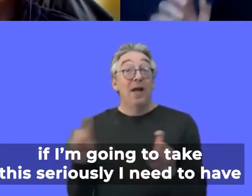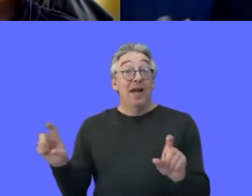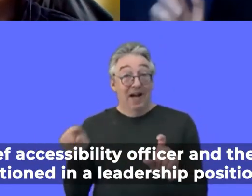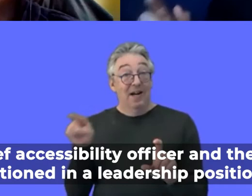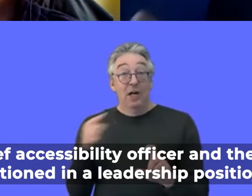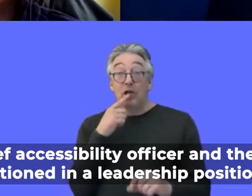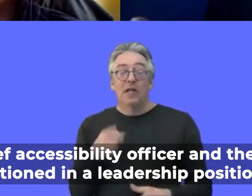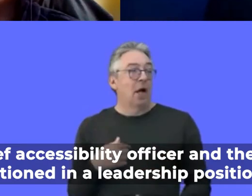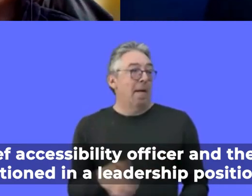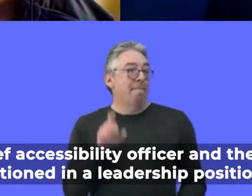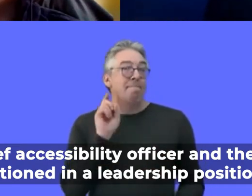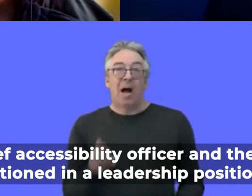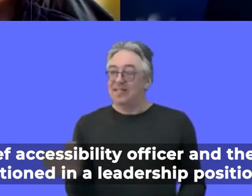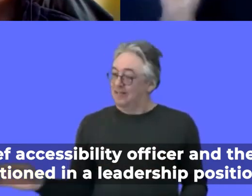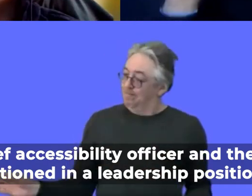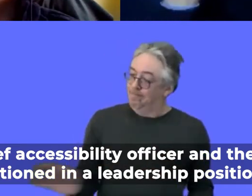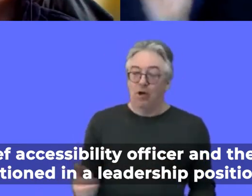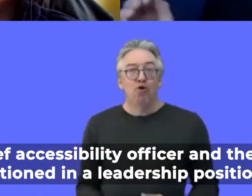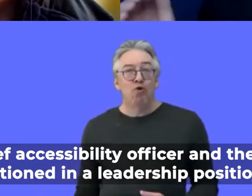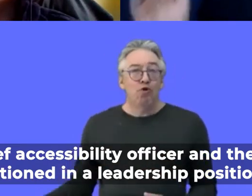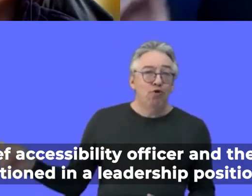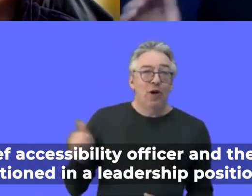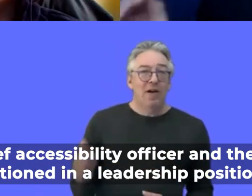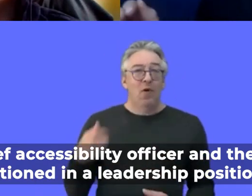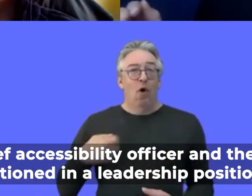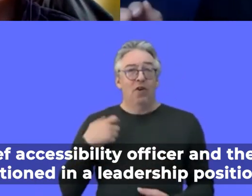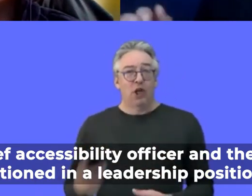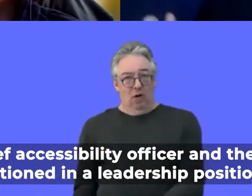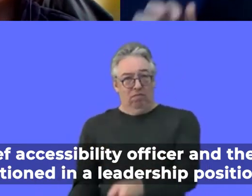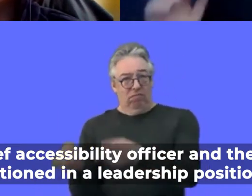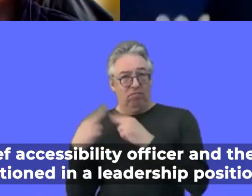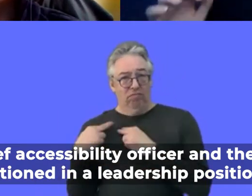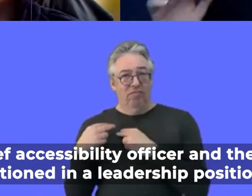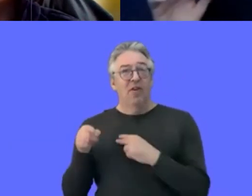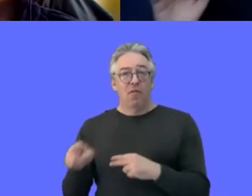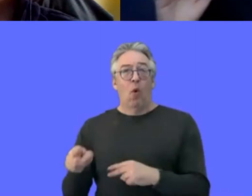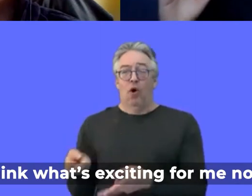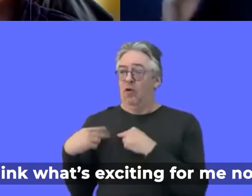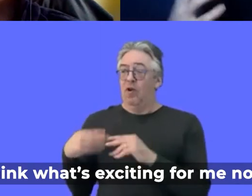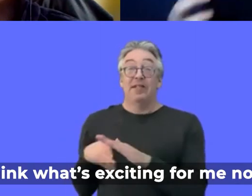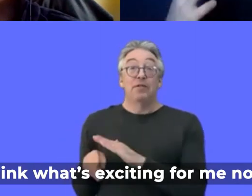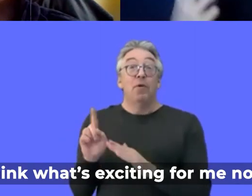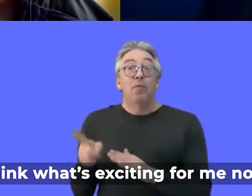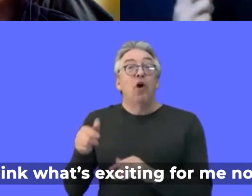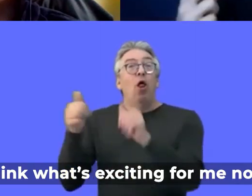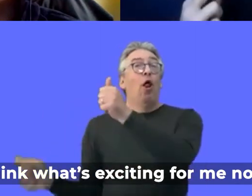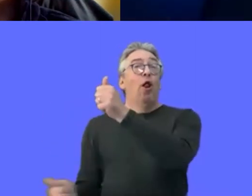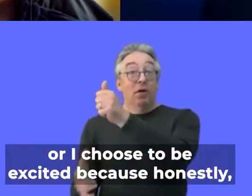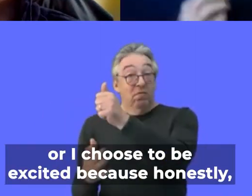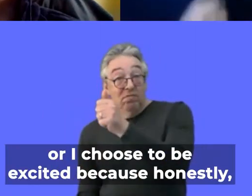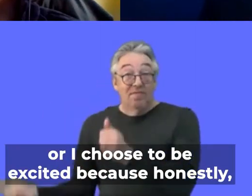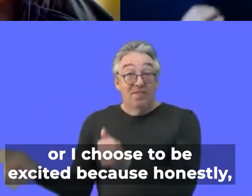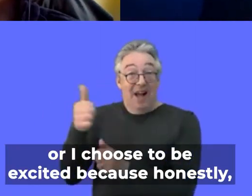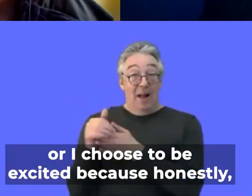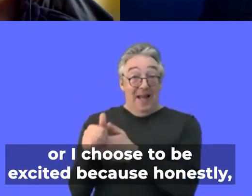need to have a chief accessibility officer. And they're positioned in a leadership position. So I think what's exciting for me now,